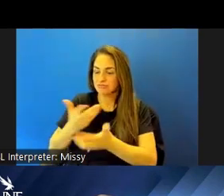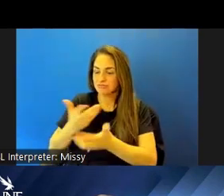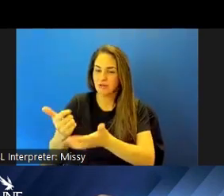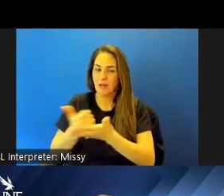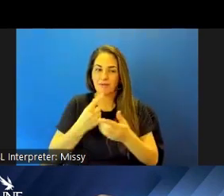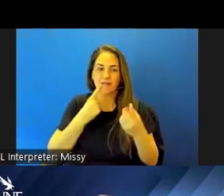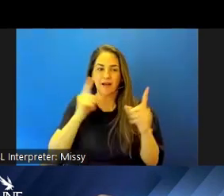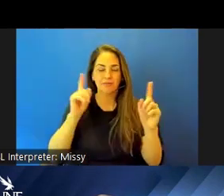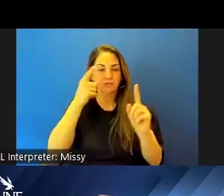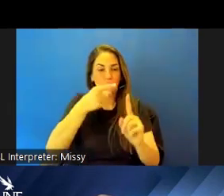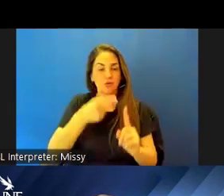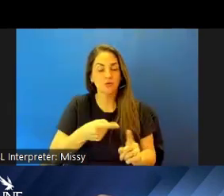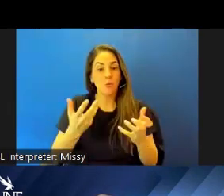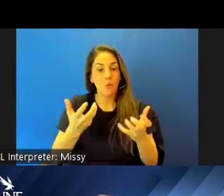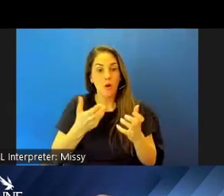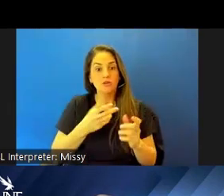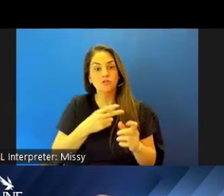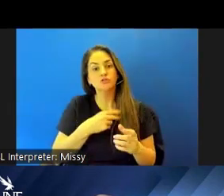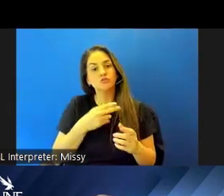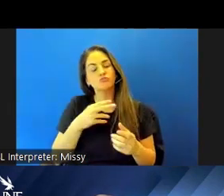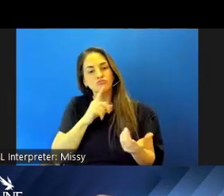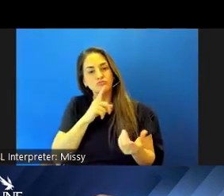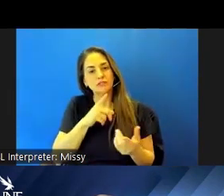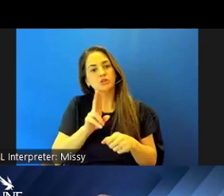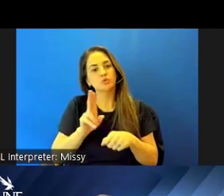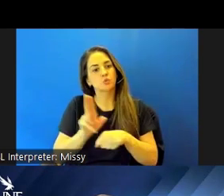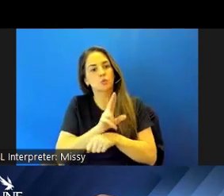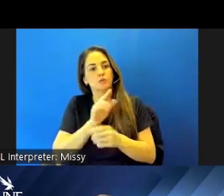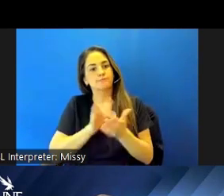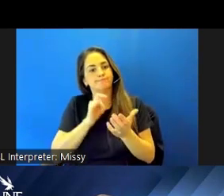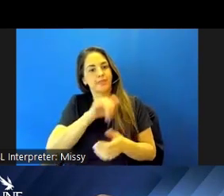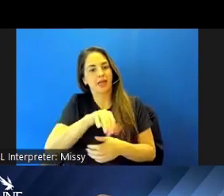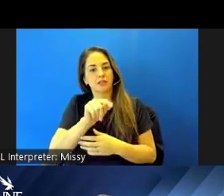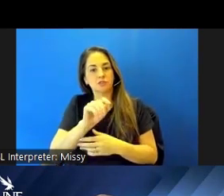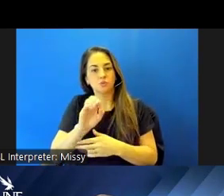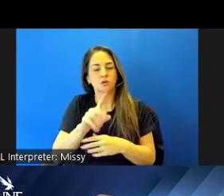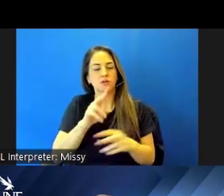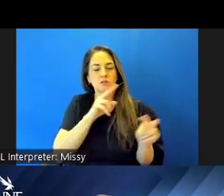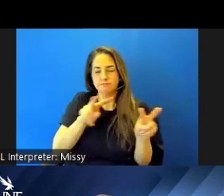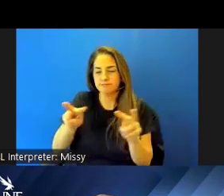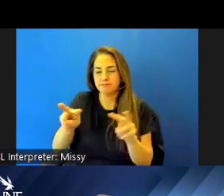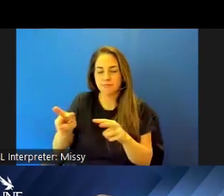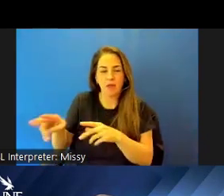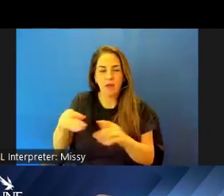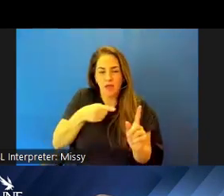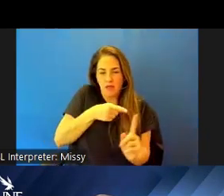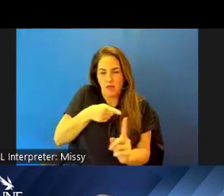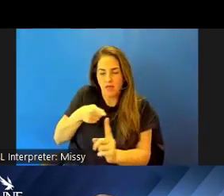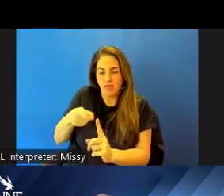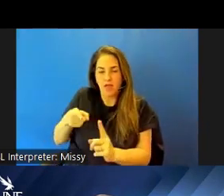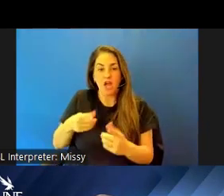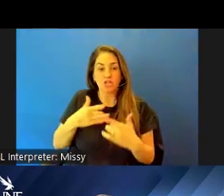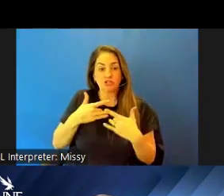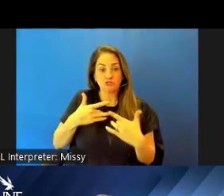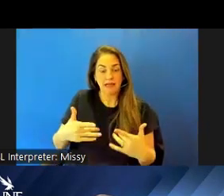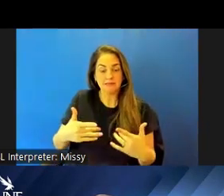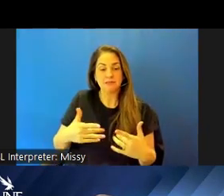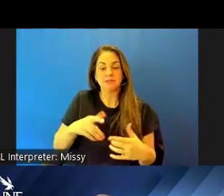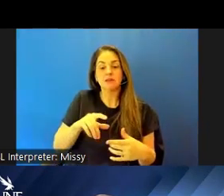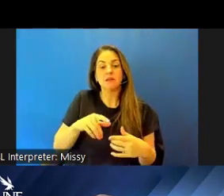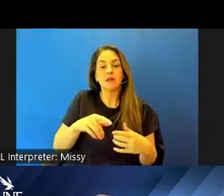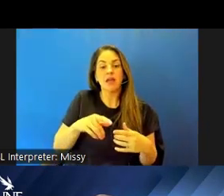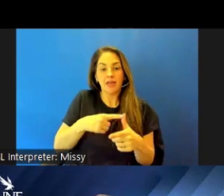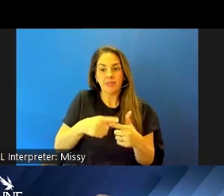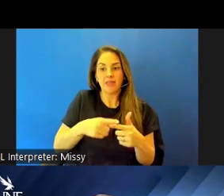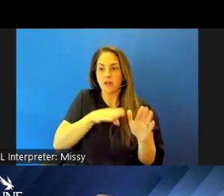want to try to use this tool to look at baseline trends and improvements over time at the consortium system